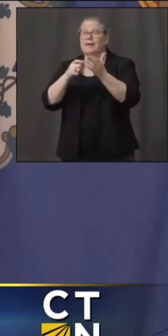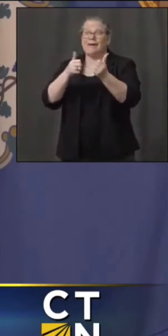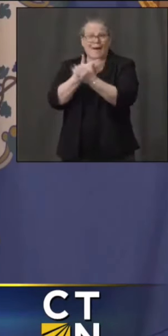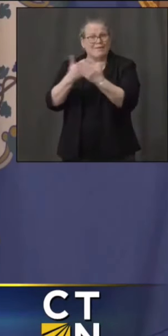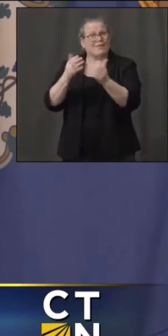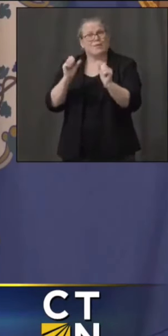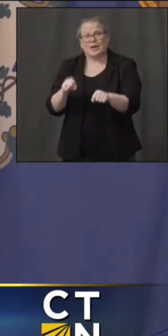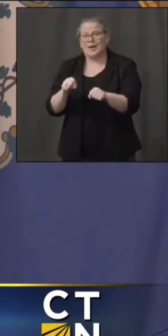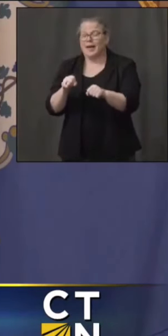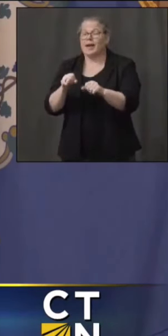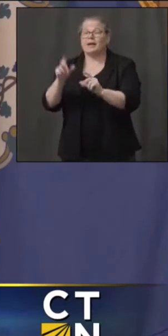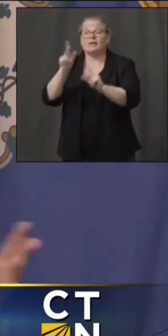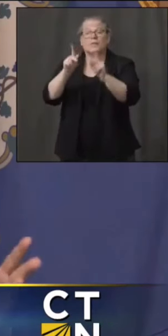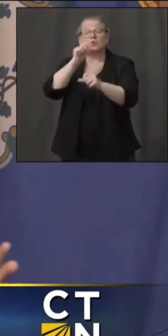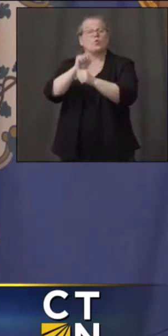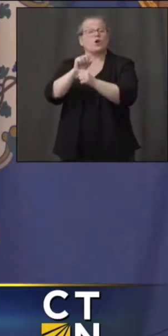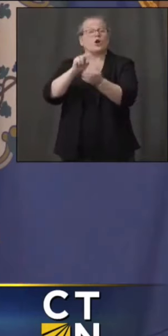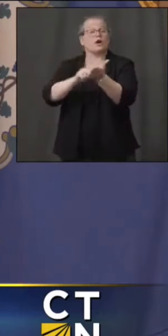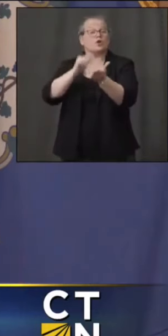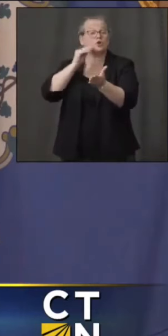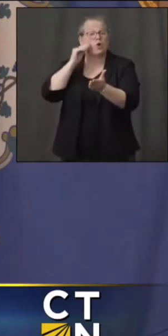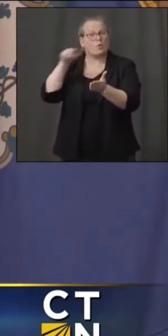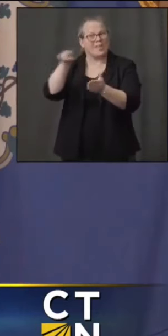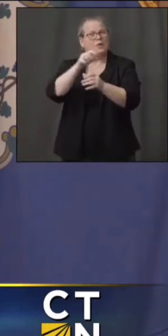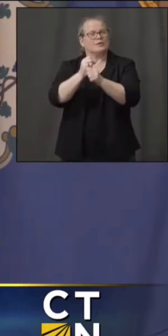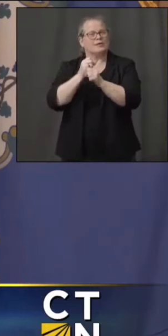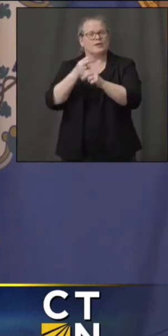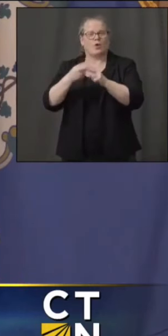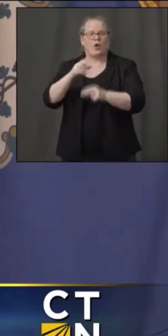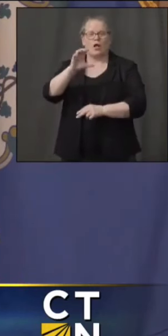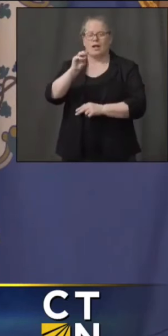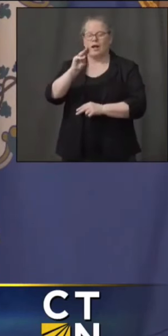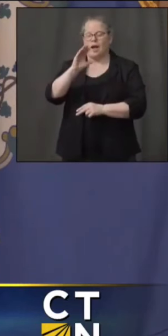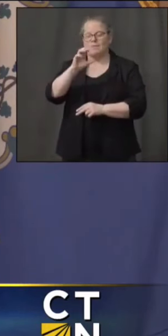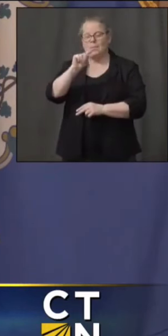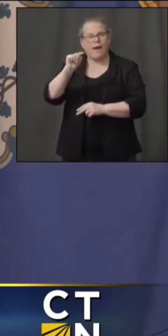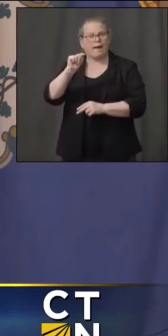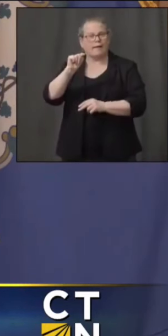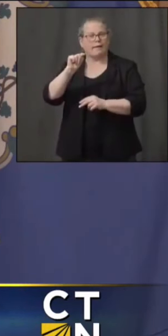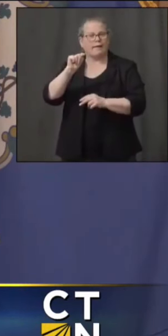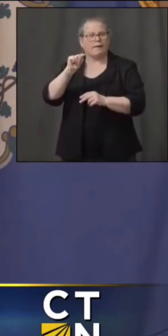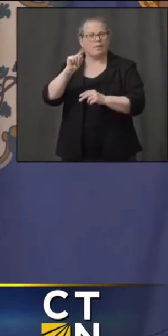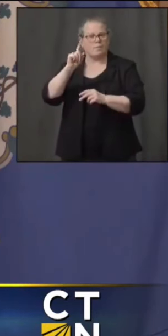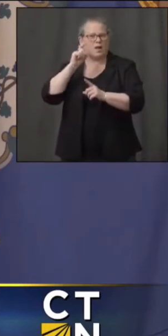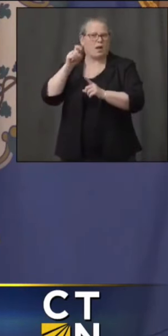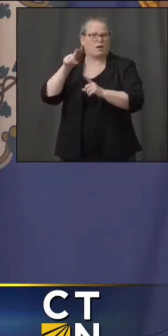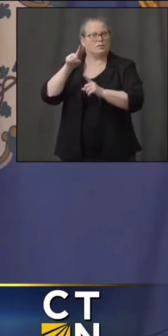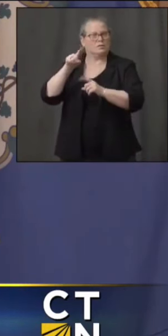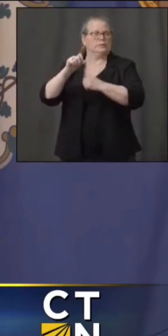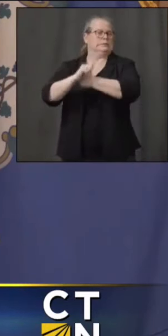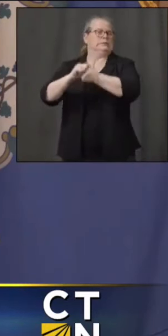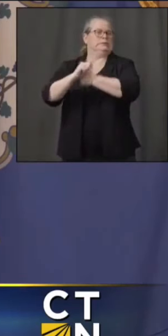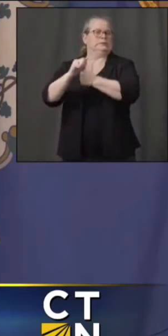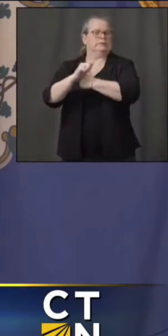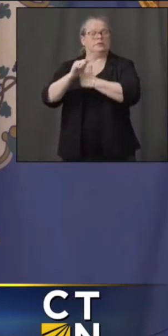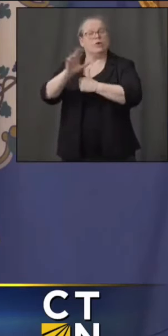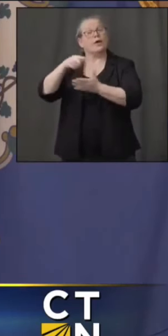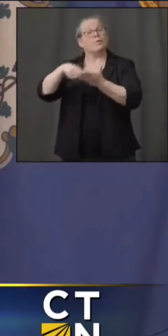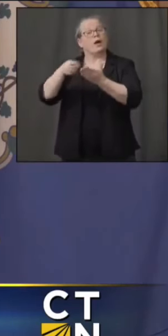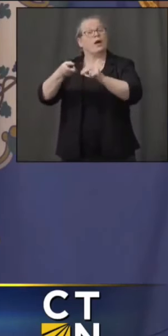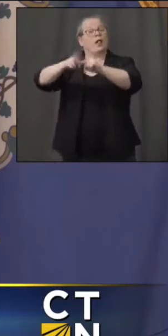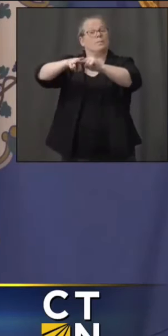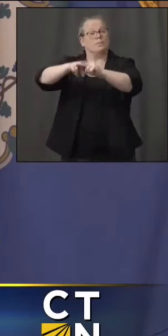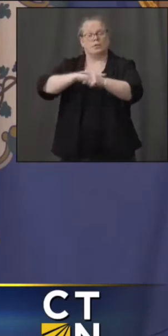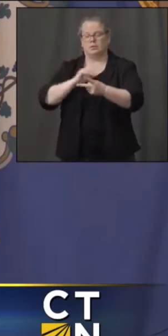combat pay. If you're working at a hospital, we got daycare. If you're at a food service, at Stop and Shop, we're